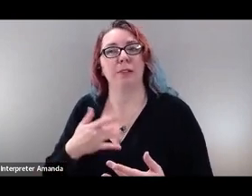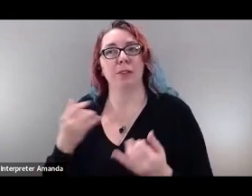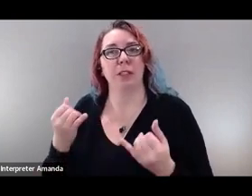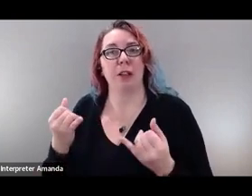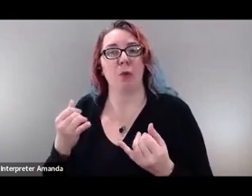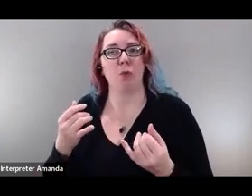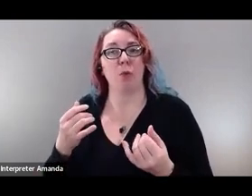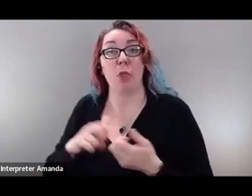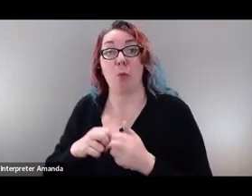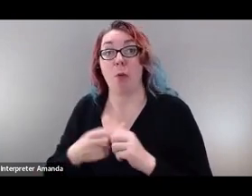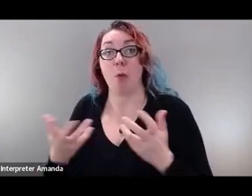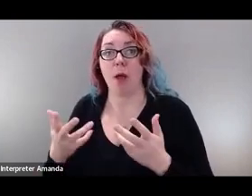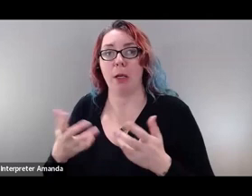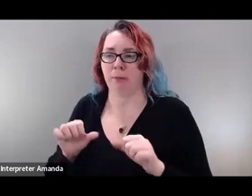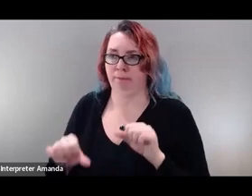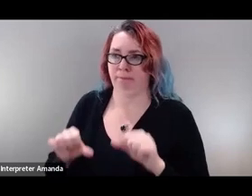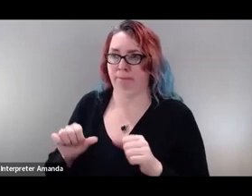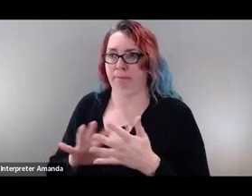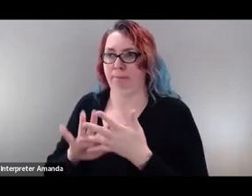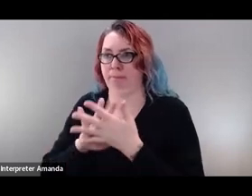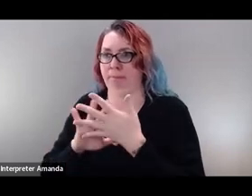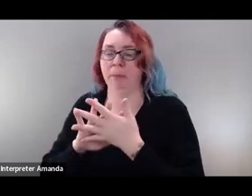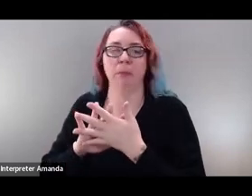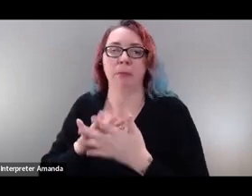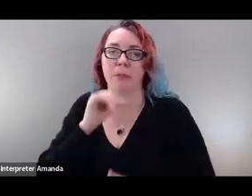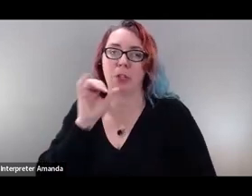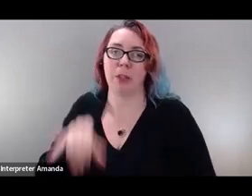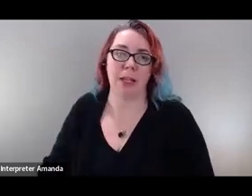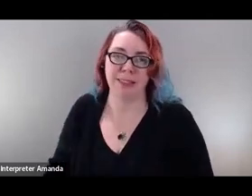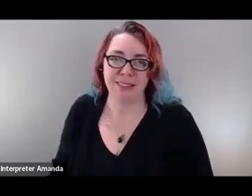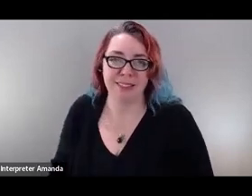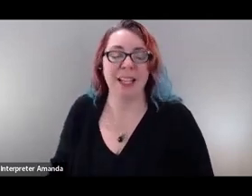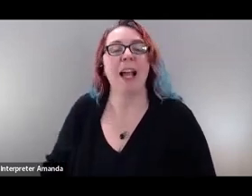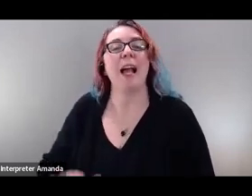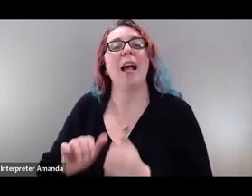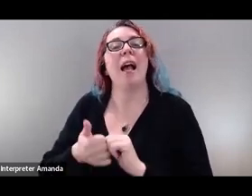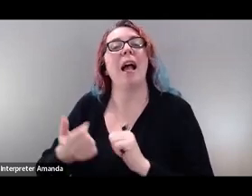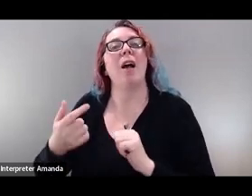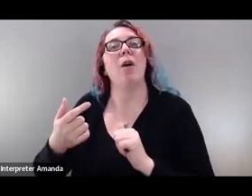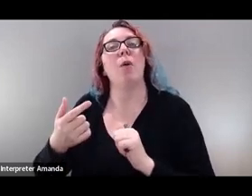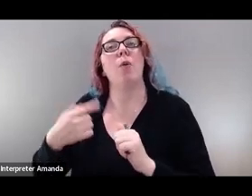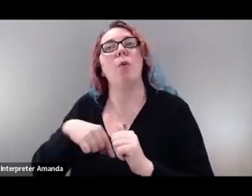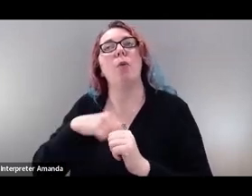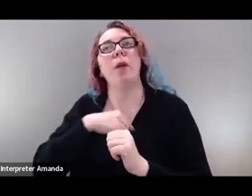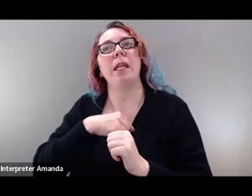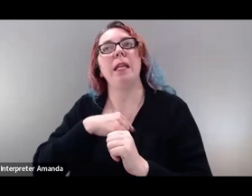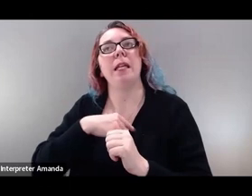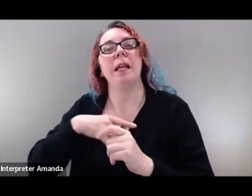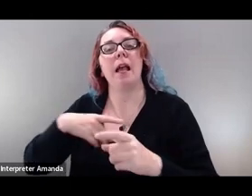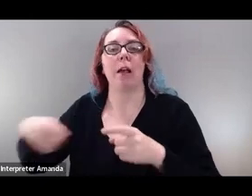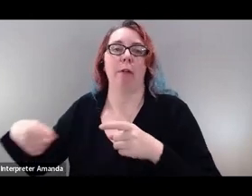really about how we're grounding these sensibilities and how we approach that uncertainty. I think uncertainty can be a really beautiful gift of